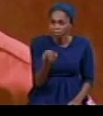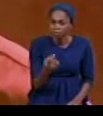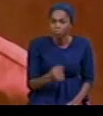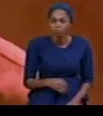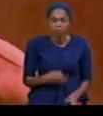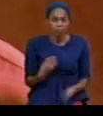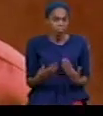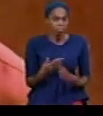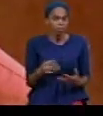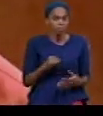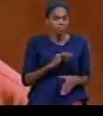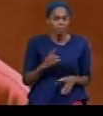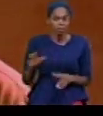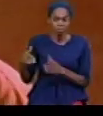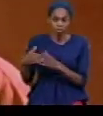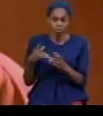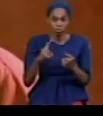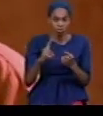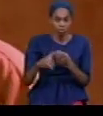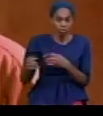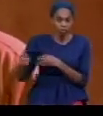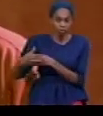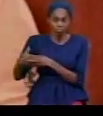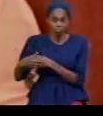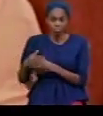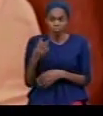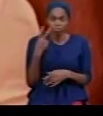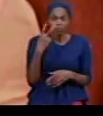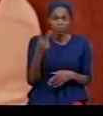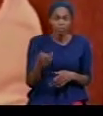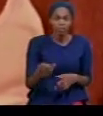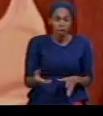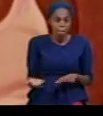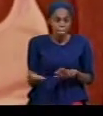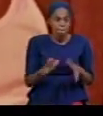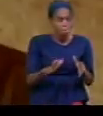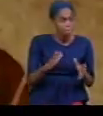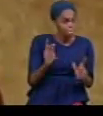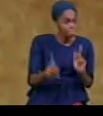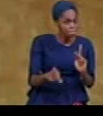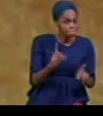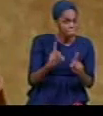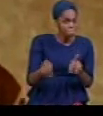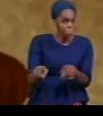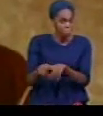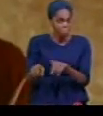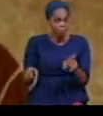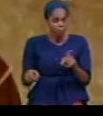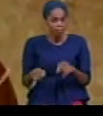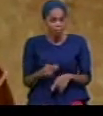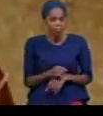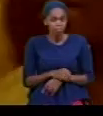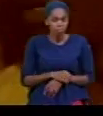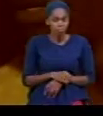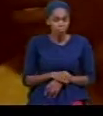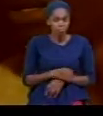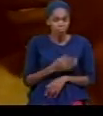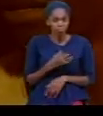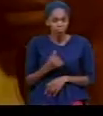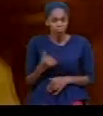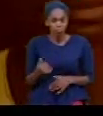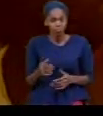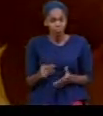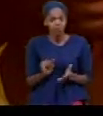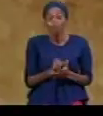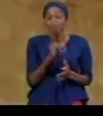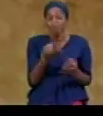the backyard for you to see dead bodies of people like yourself. I think that is necessary so that she will